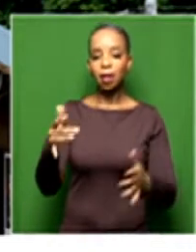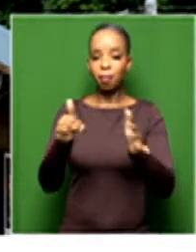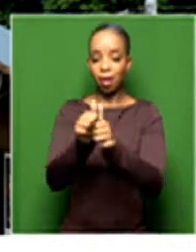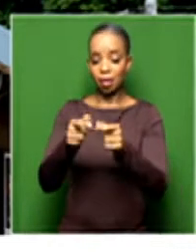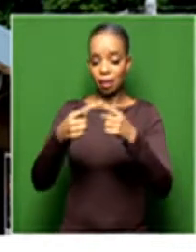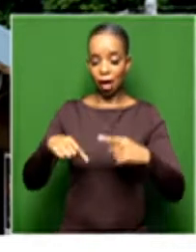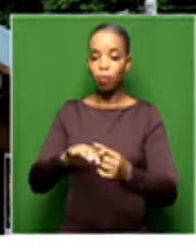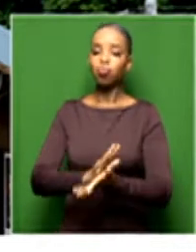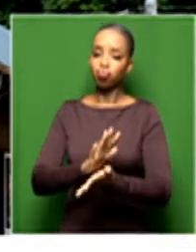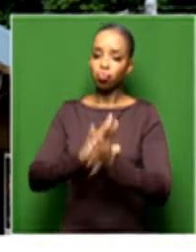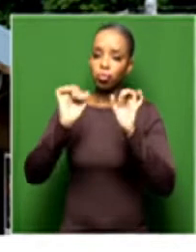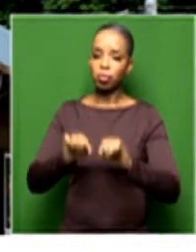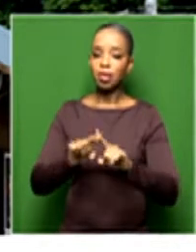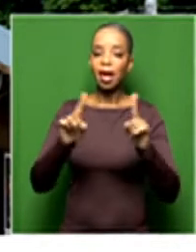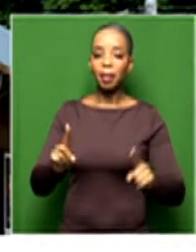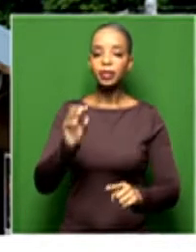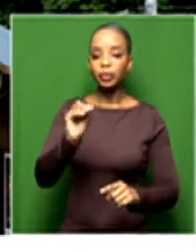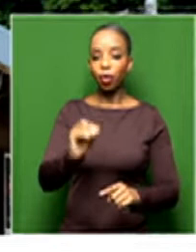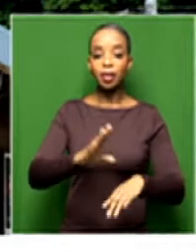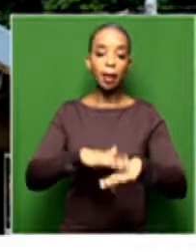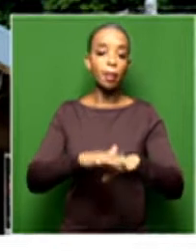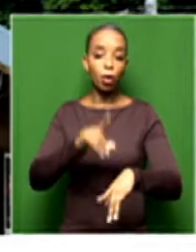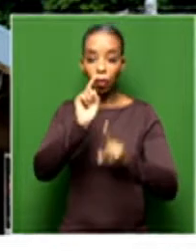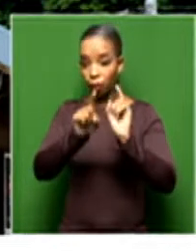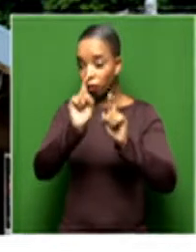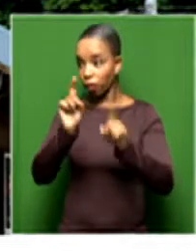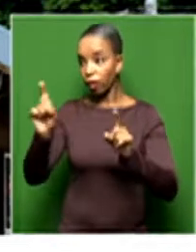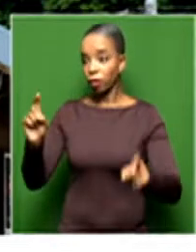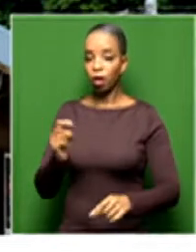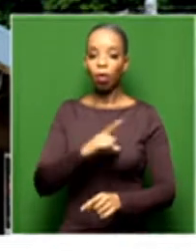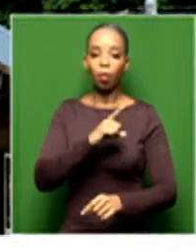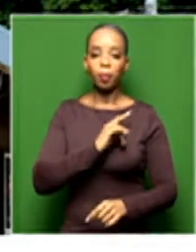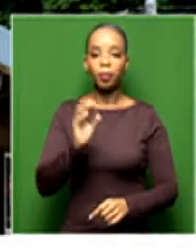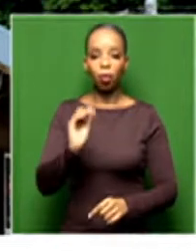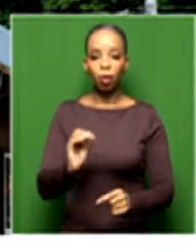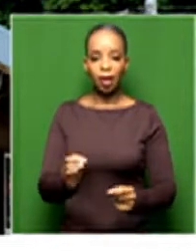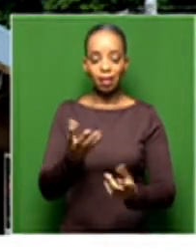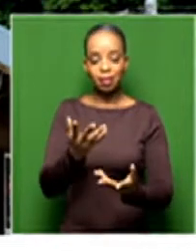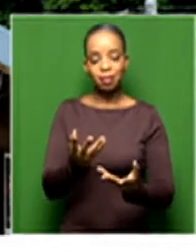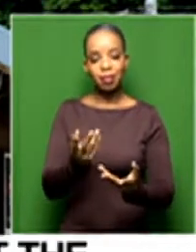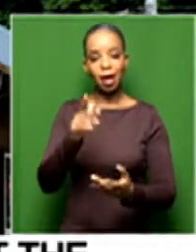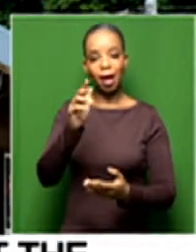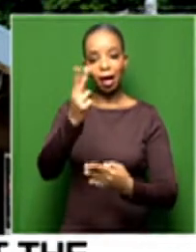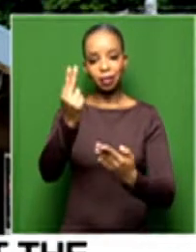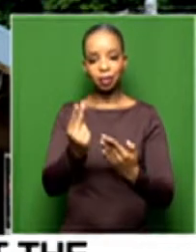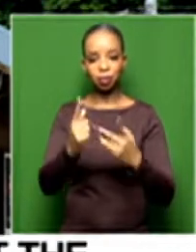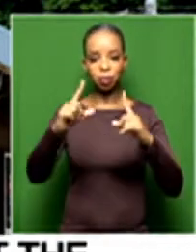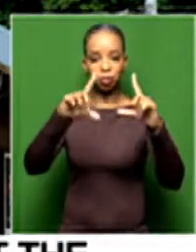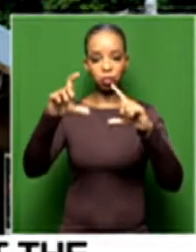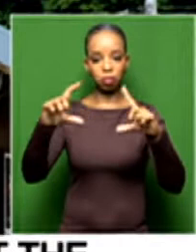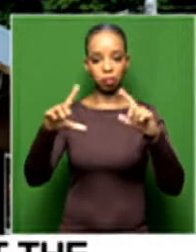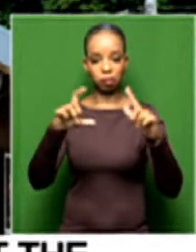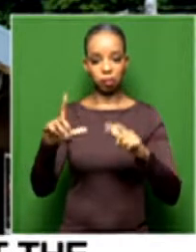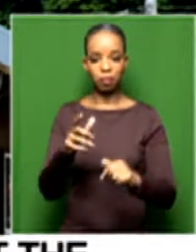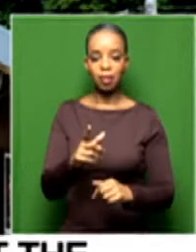Africa, Vet School of Arts and Mikali School of Fine Art. So through all these three institutions, anyone